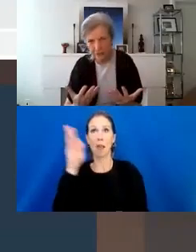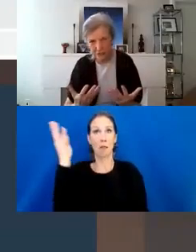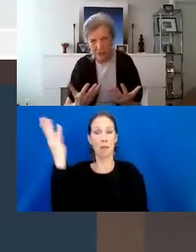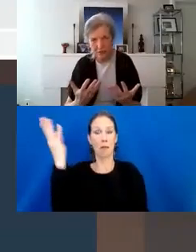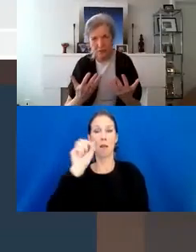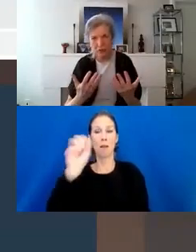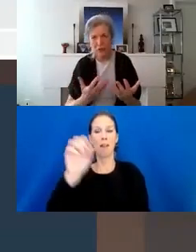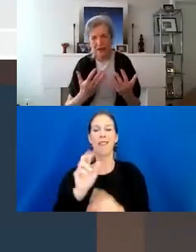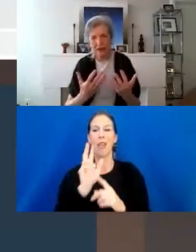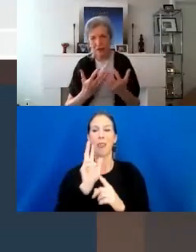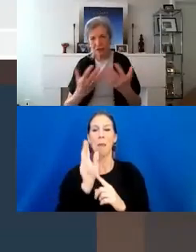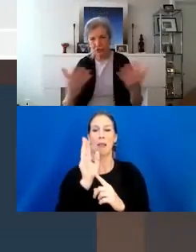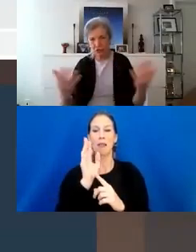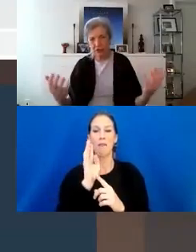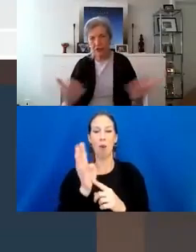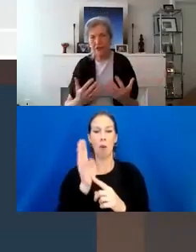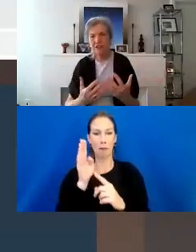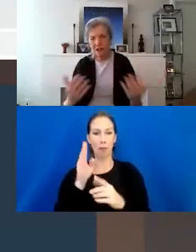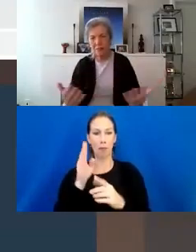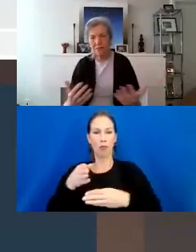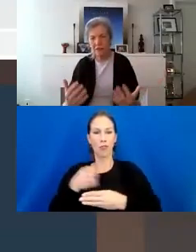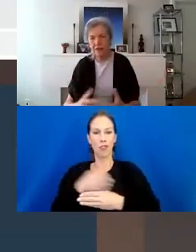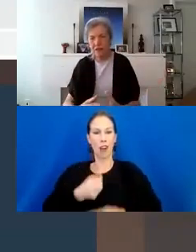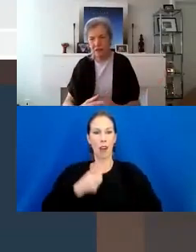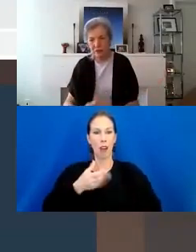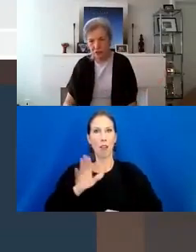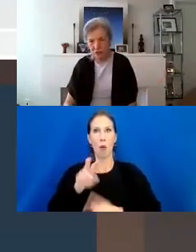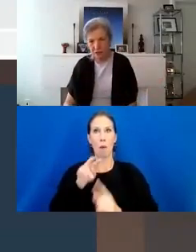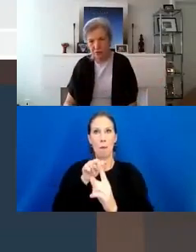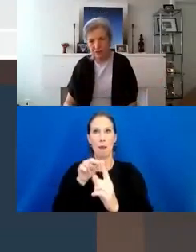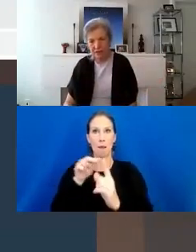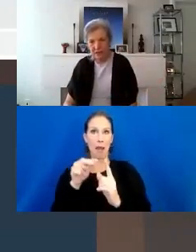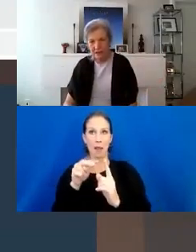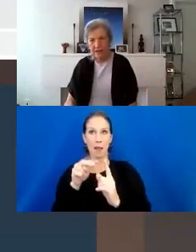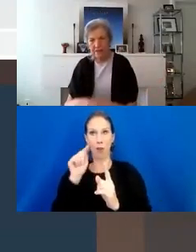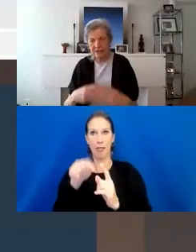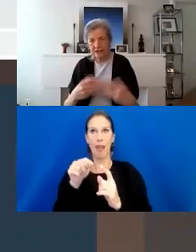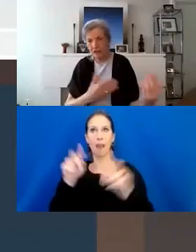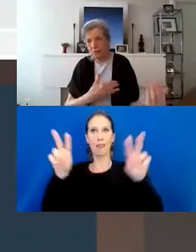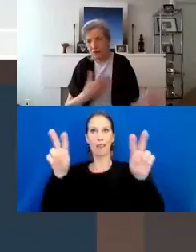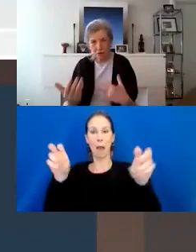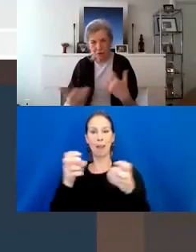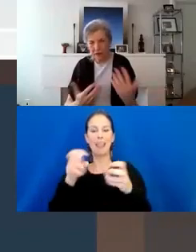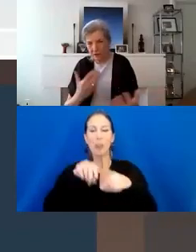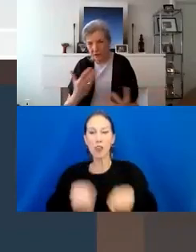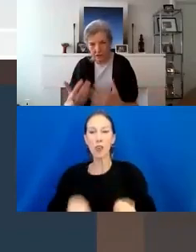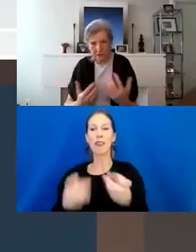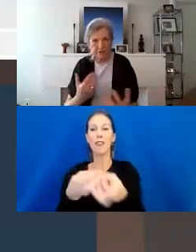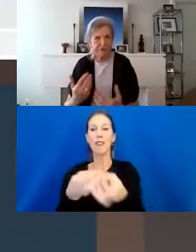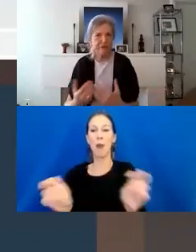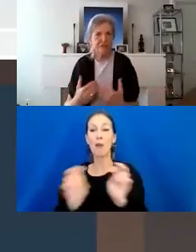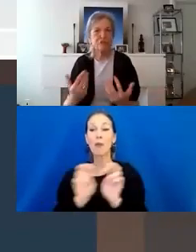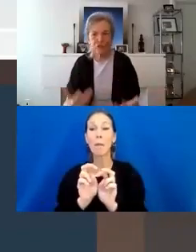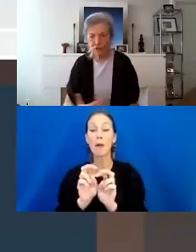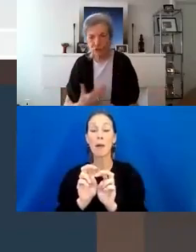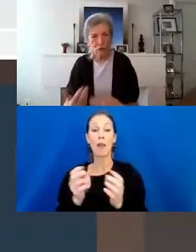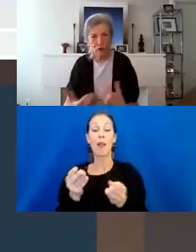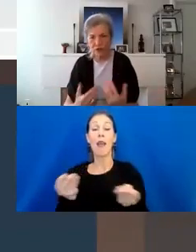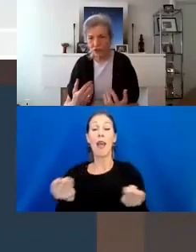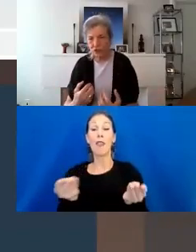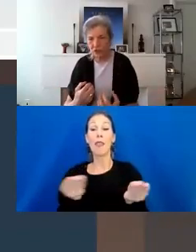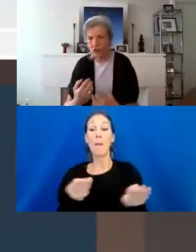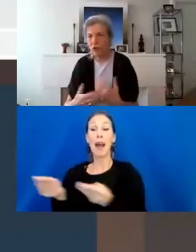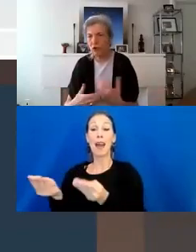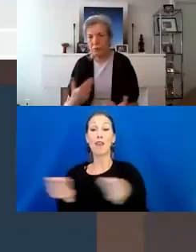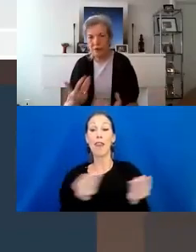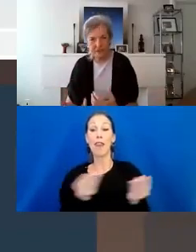perspective on the table around a shared topic of that round table. And then the moderator kind of introducing